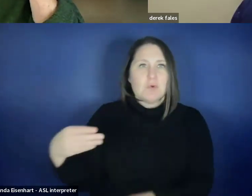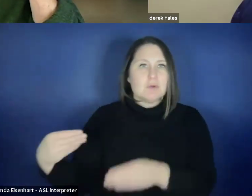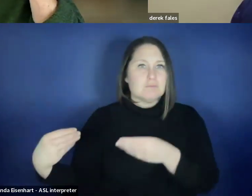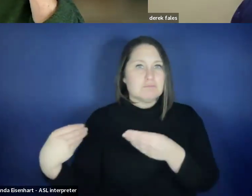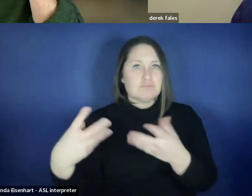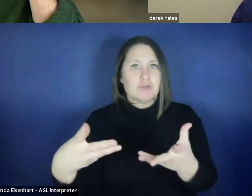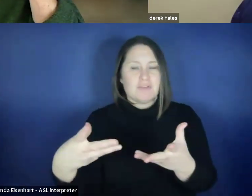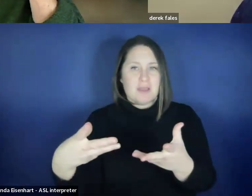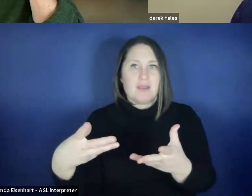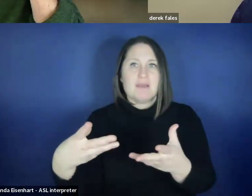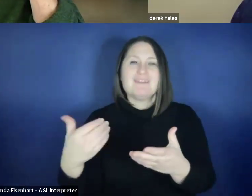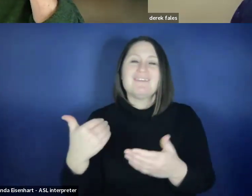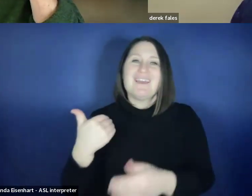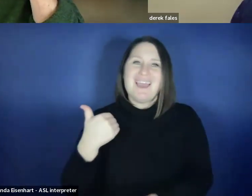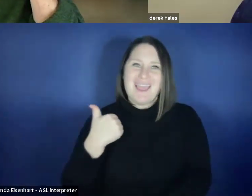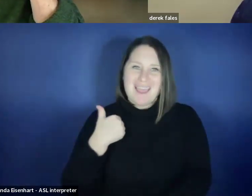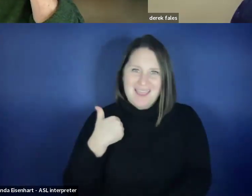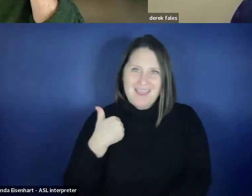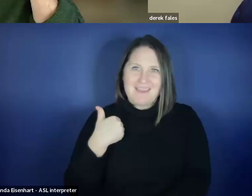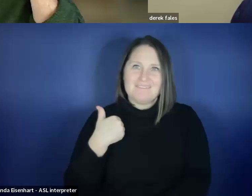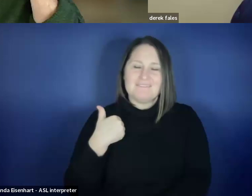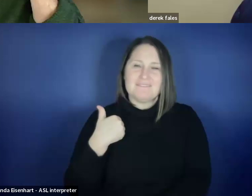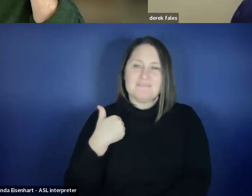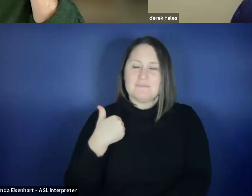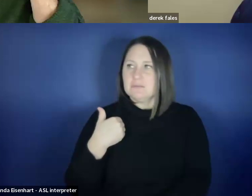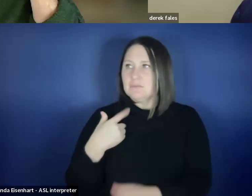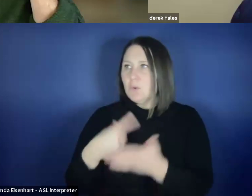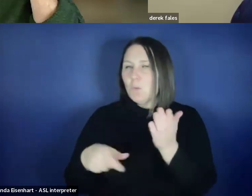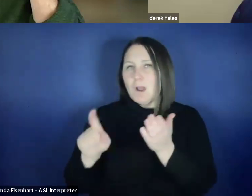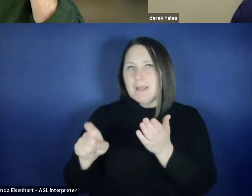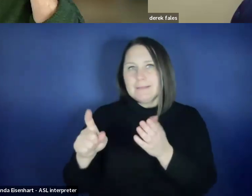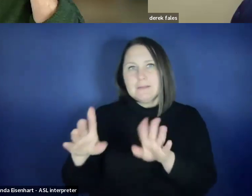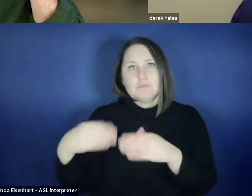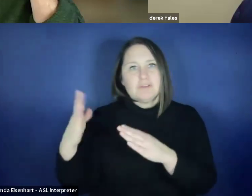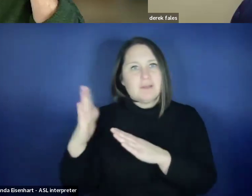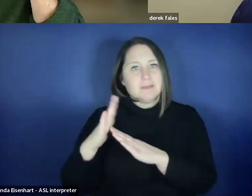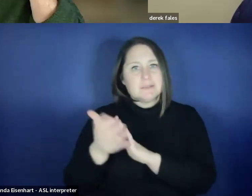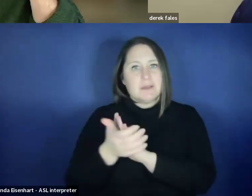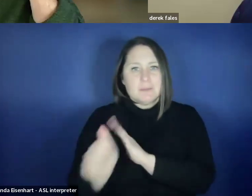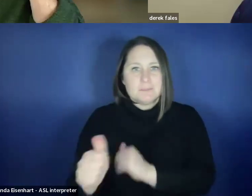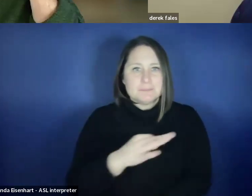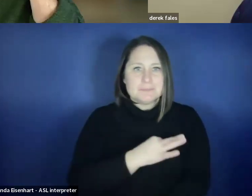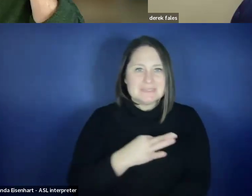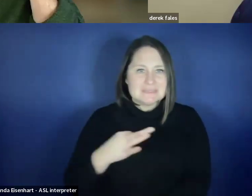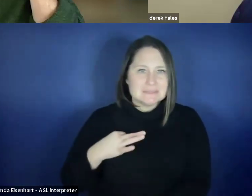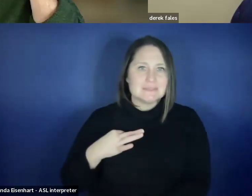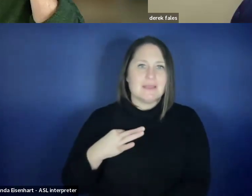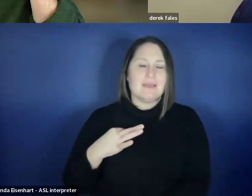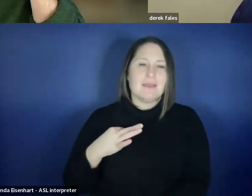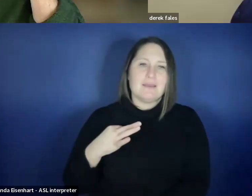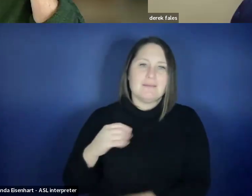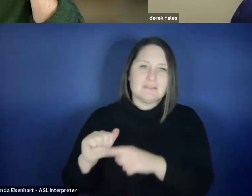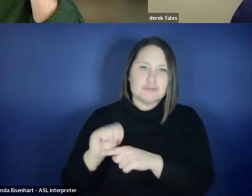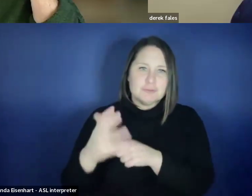provider has the resources that they need to provide that highly skilled staff and training to be